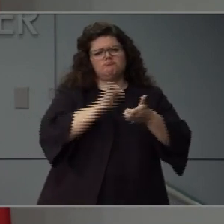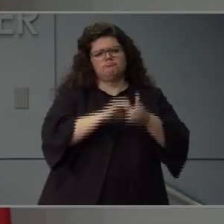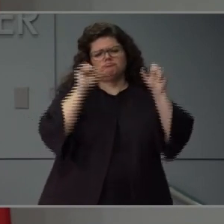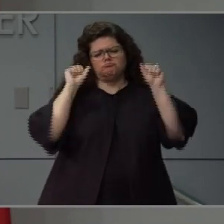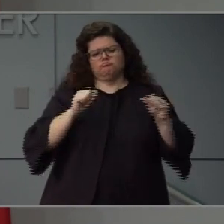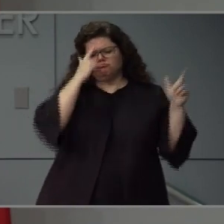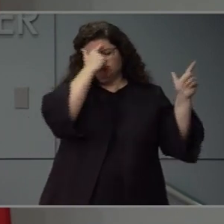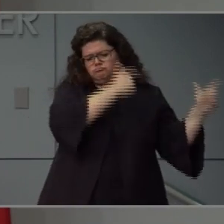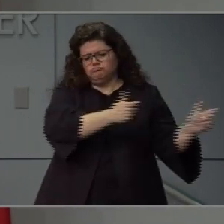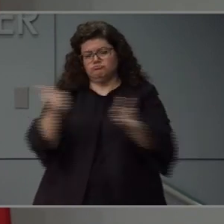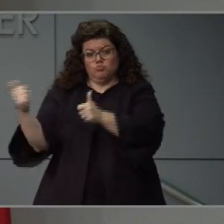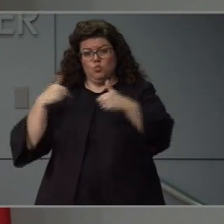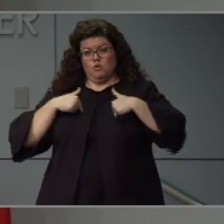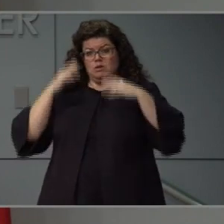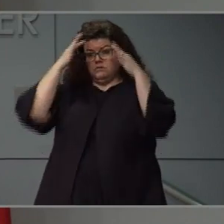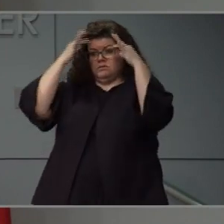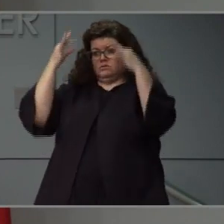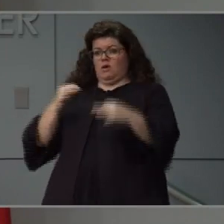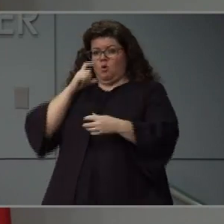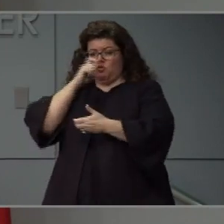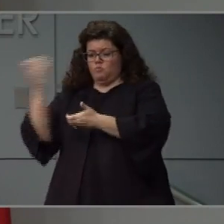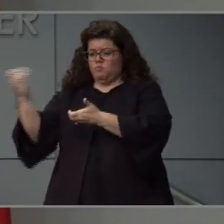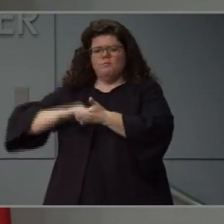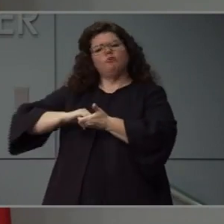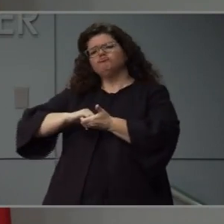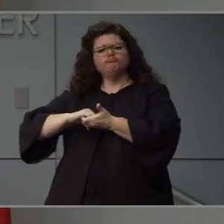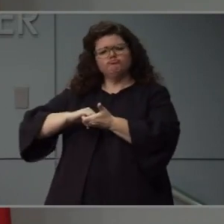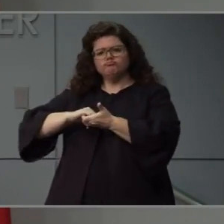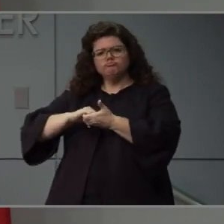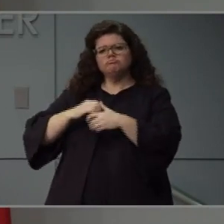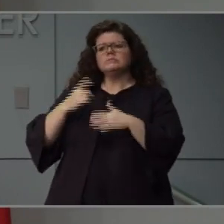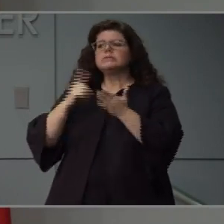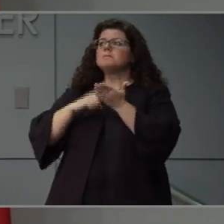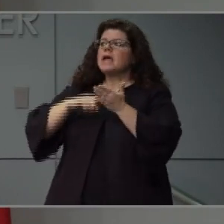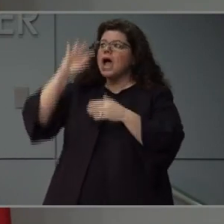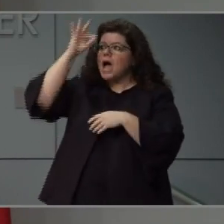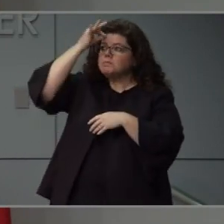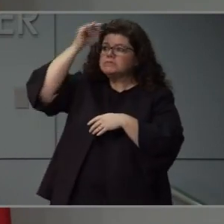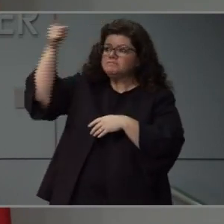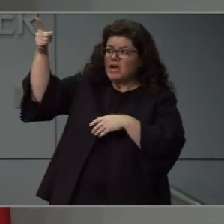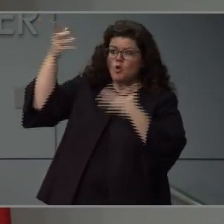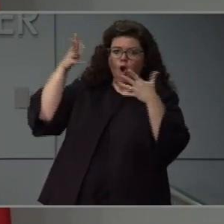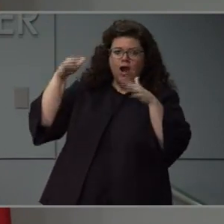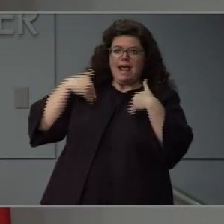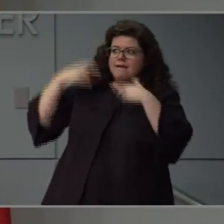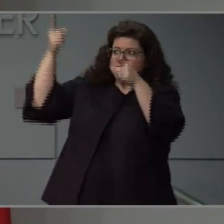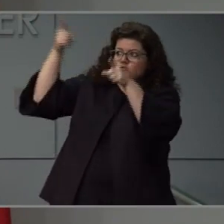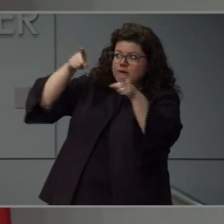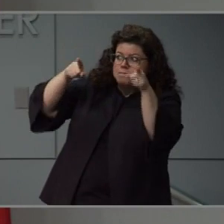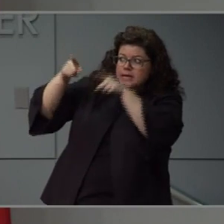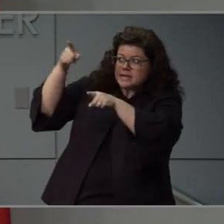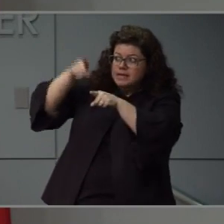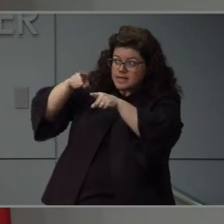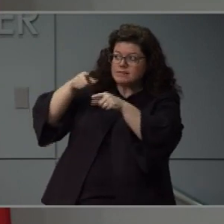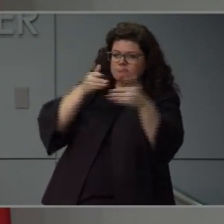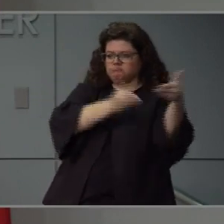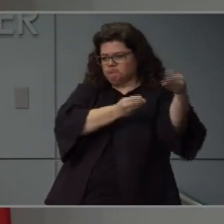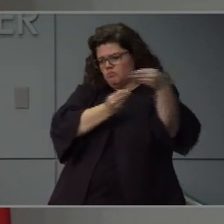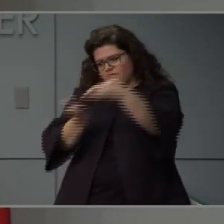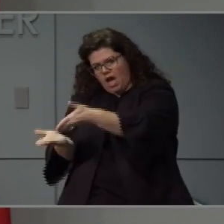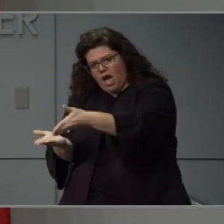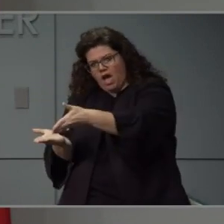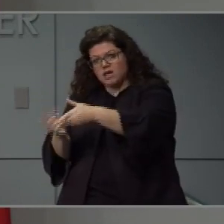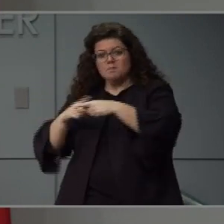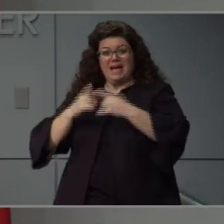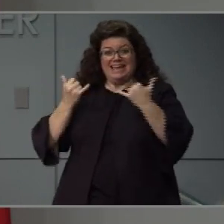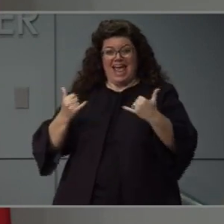state, but rather were selected by the federal government in partnership with those corporate entities. But it's our job in the state to now look at